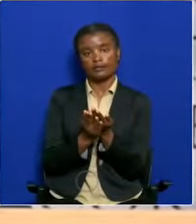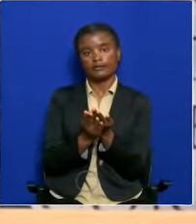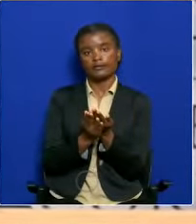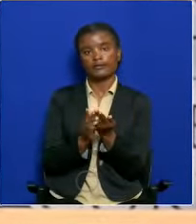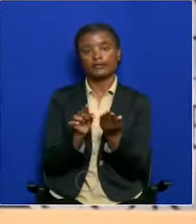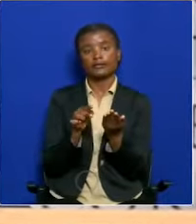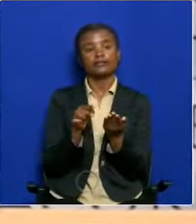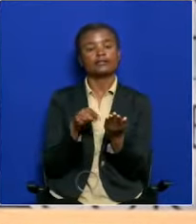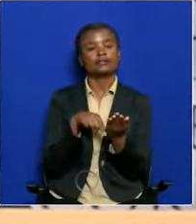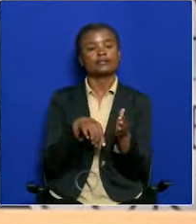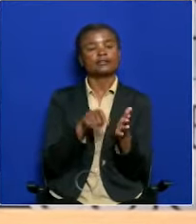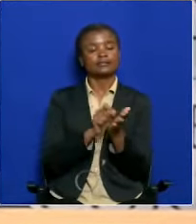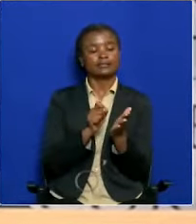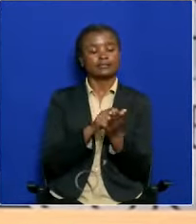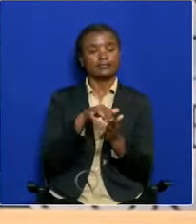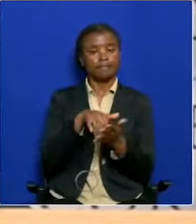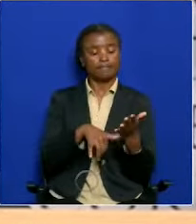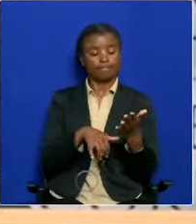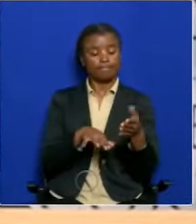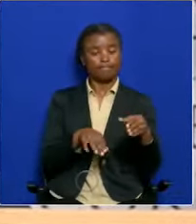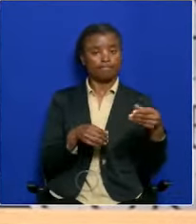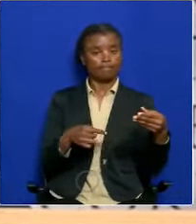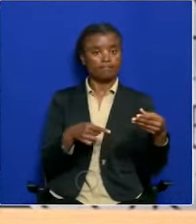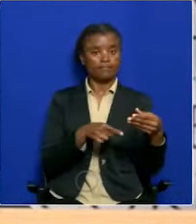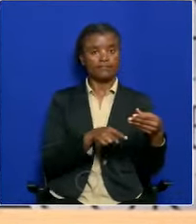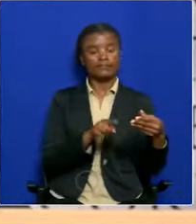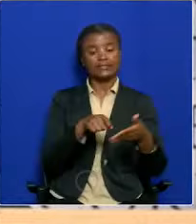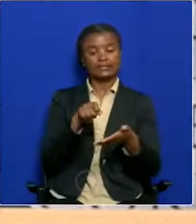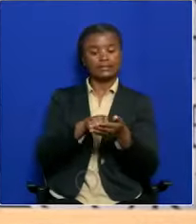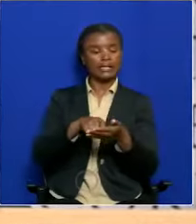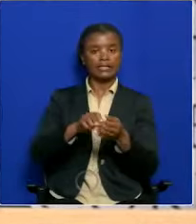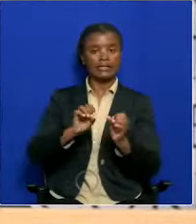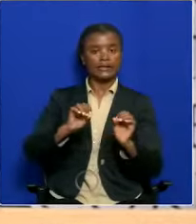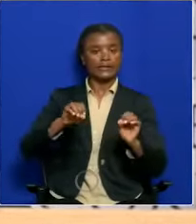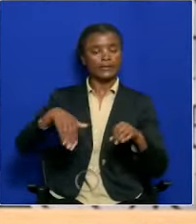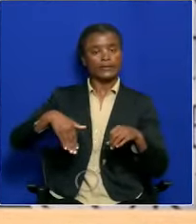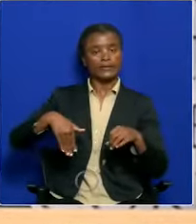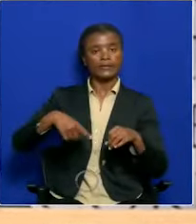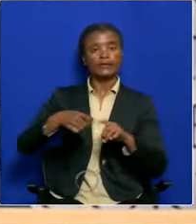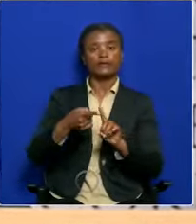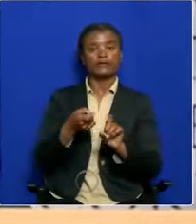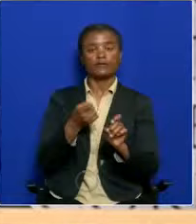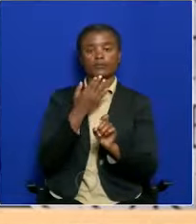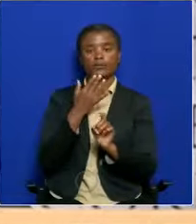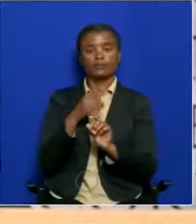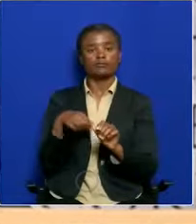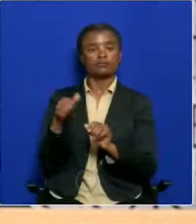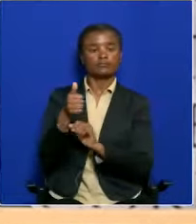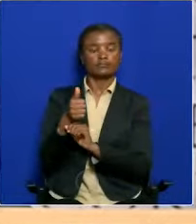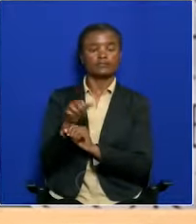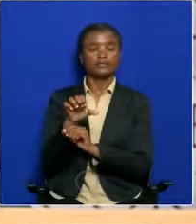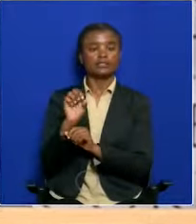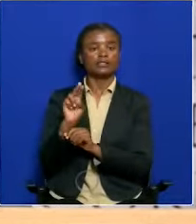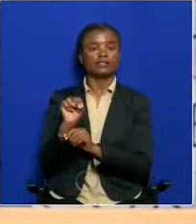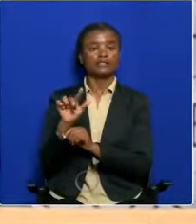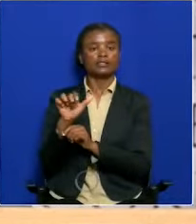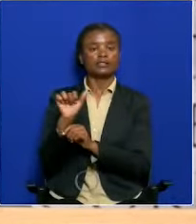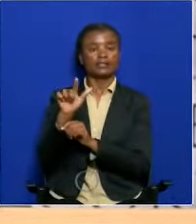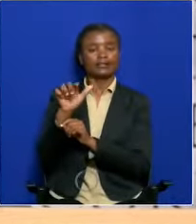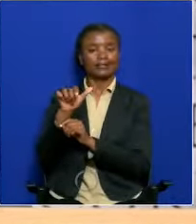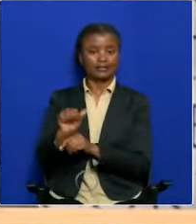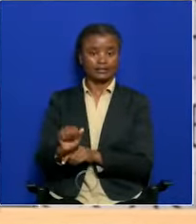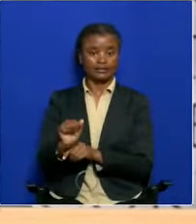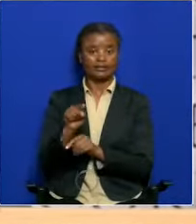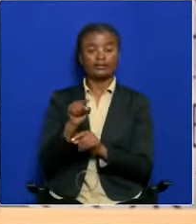statement of Sergeant Matlala that from page 7 to 11, which General Shibiri referenced last week in his